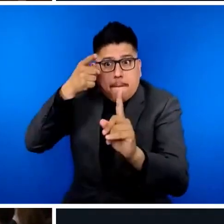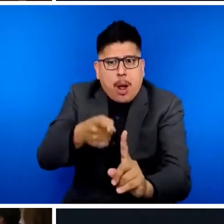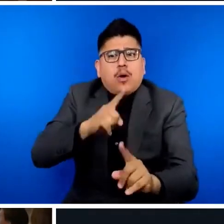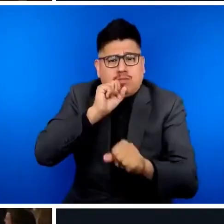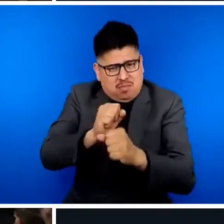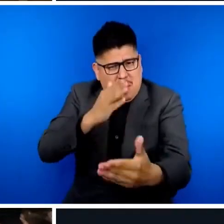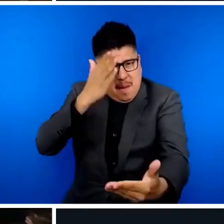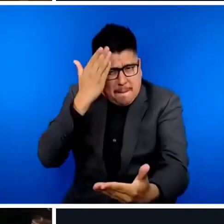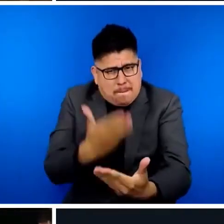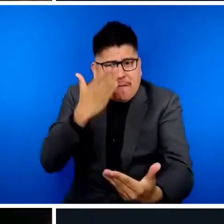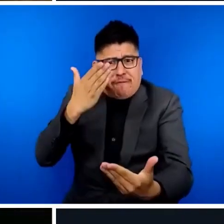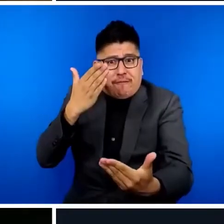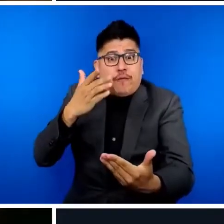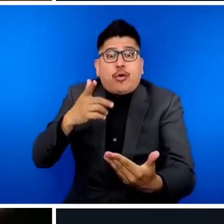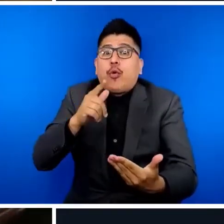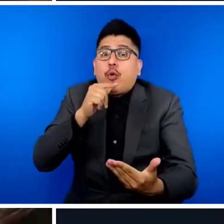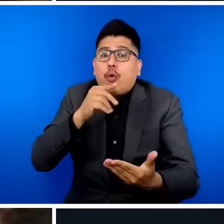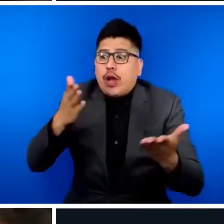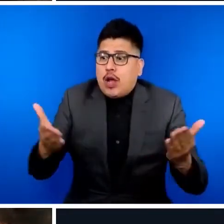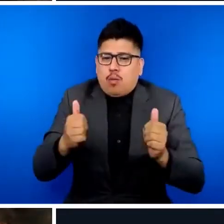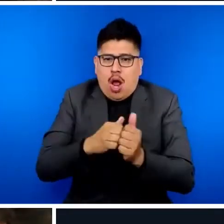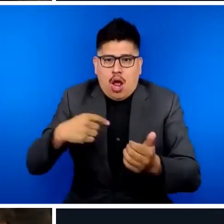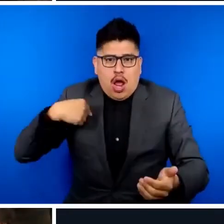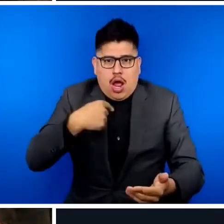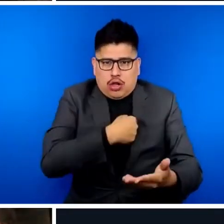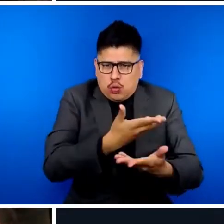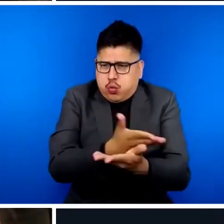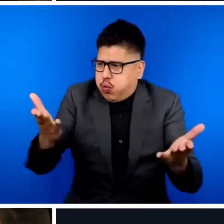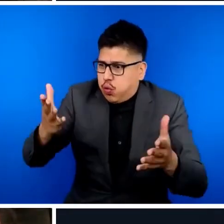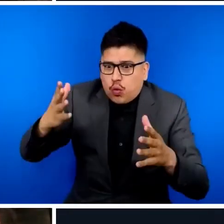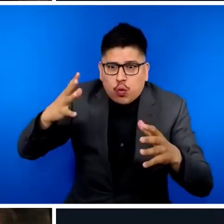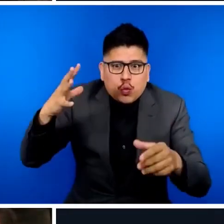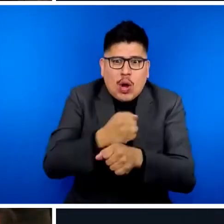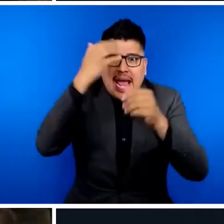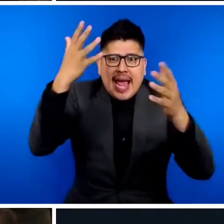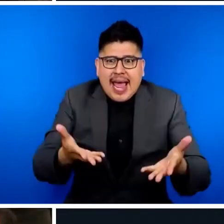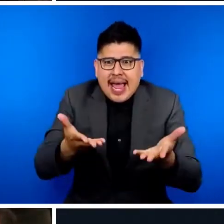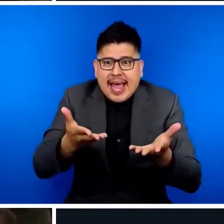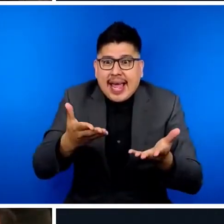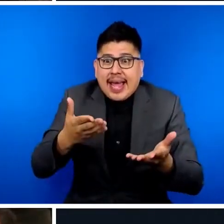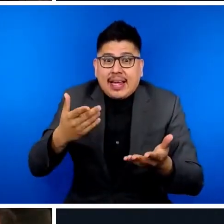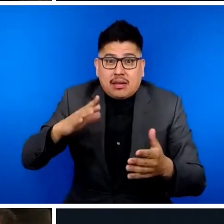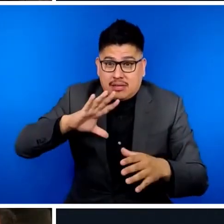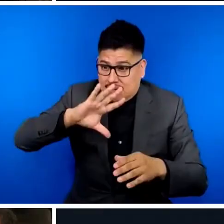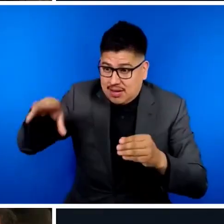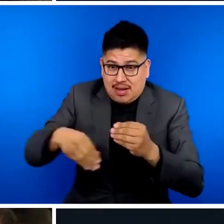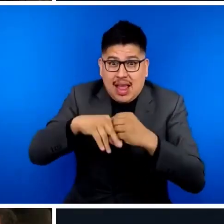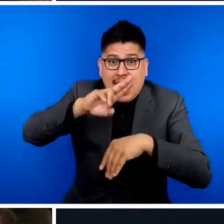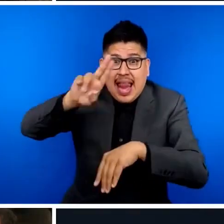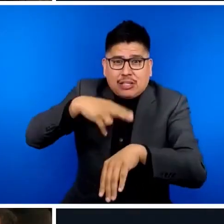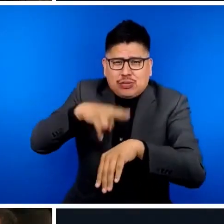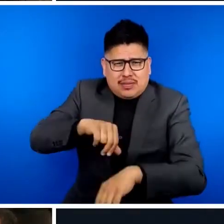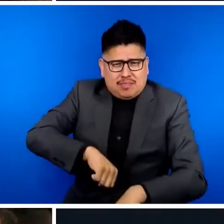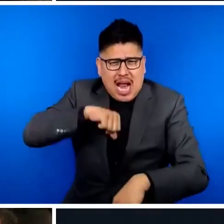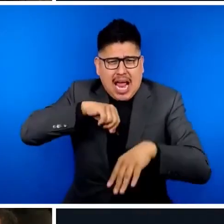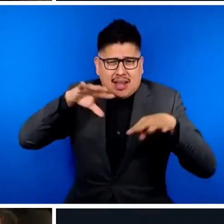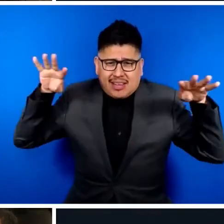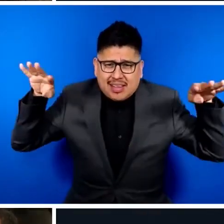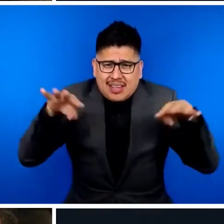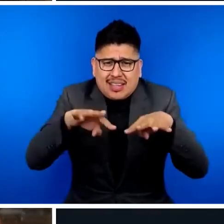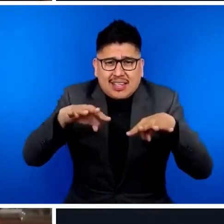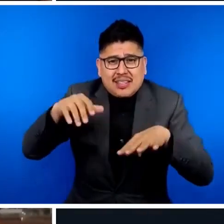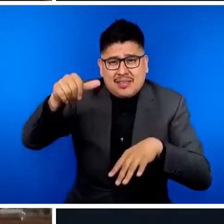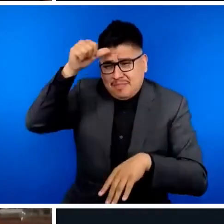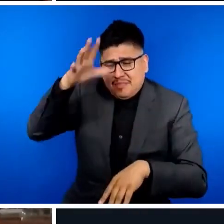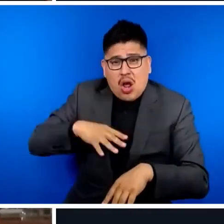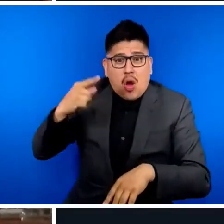here with us tonight is a group of winners who just made the entire nation proud. The men's gold